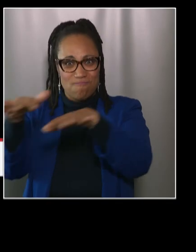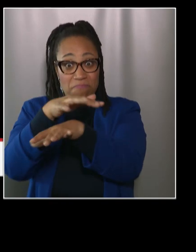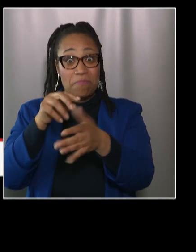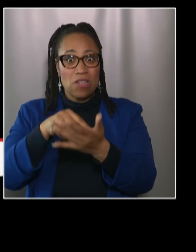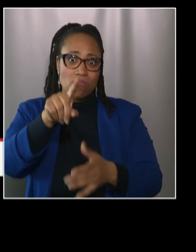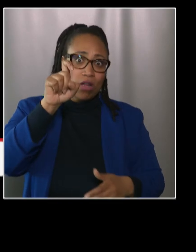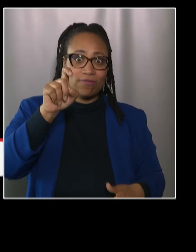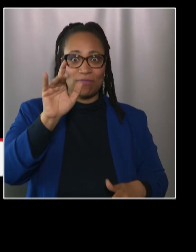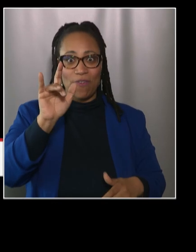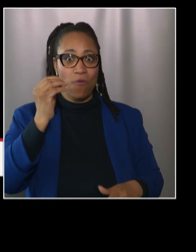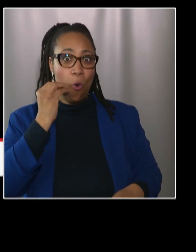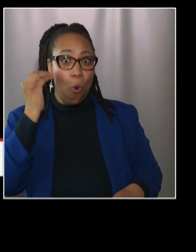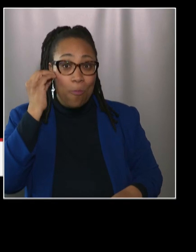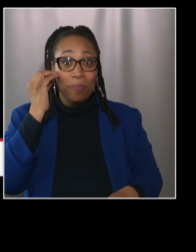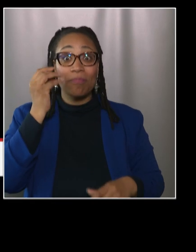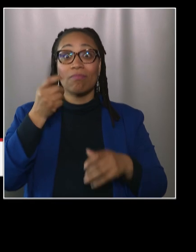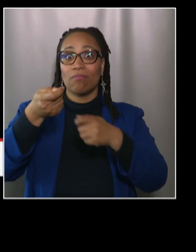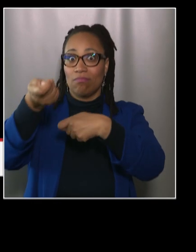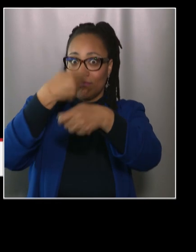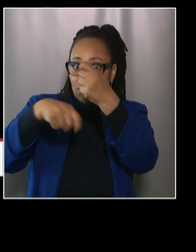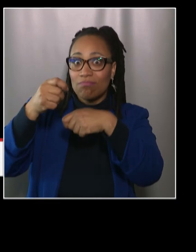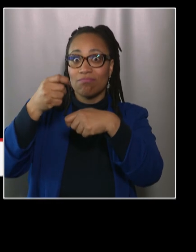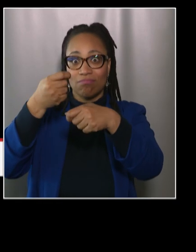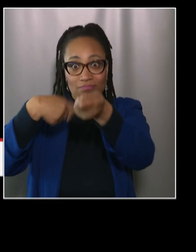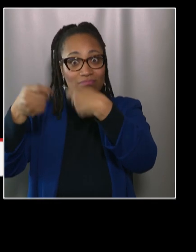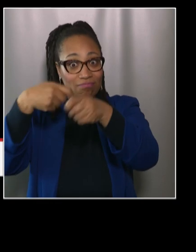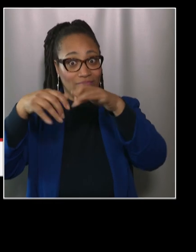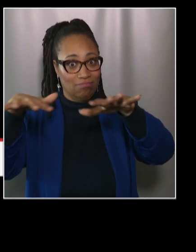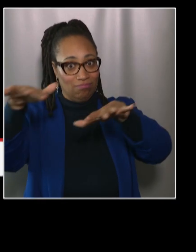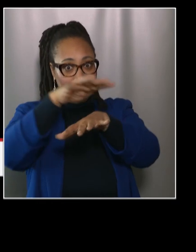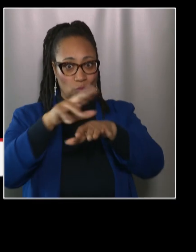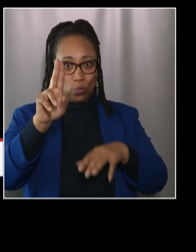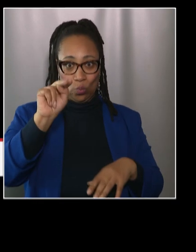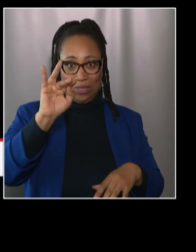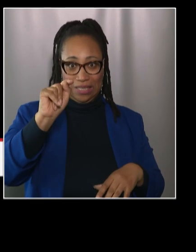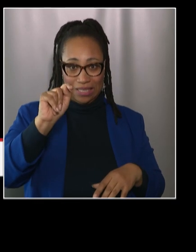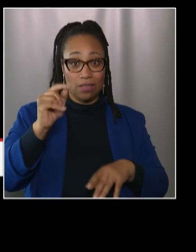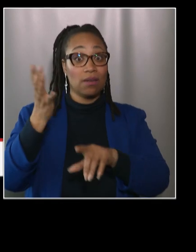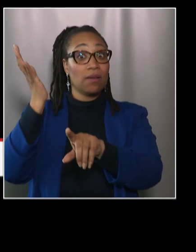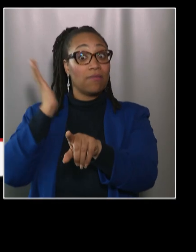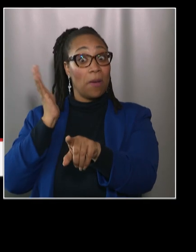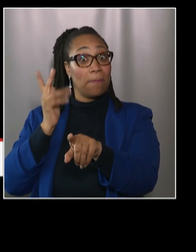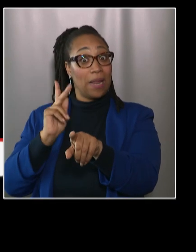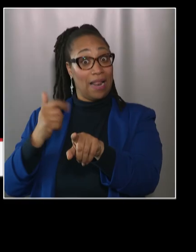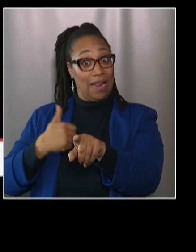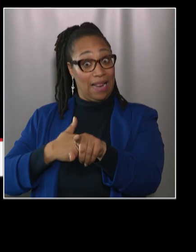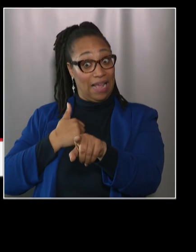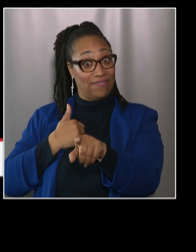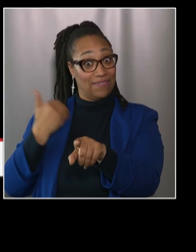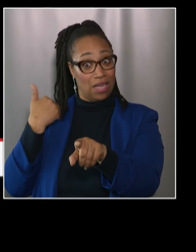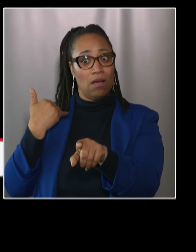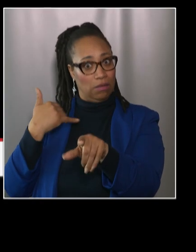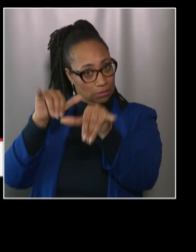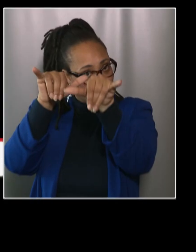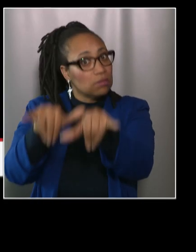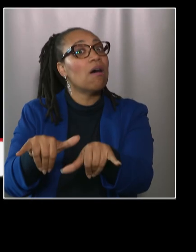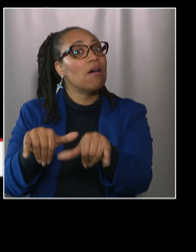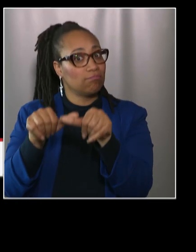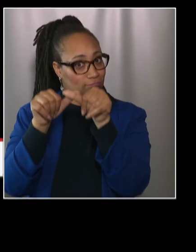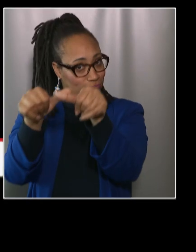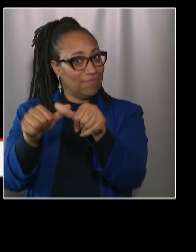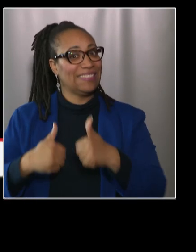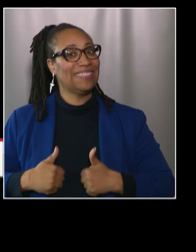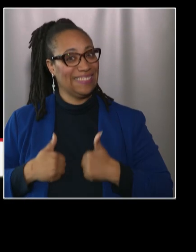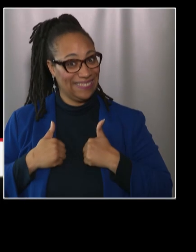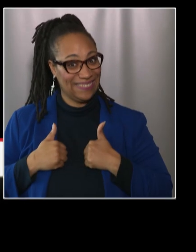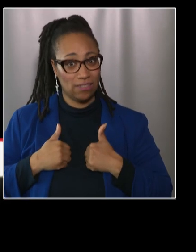units for the former Faircliff Plaza residents. And over 80% of those residents chose to return to the Faircliff once